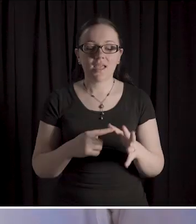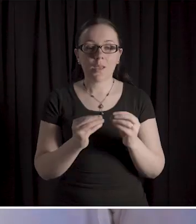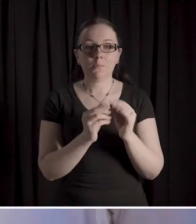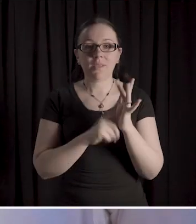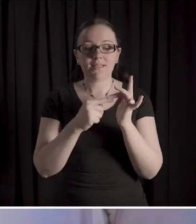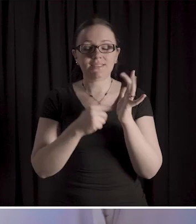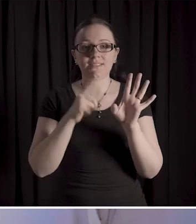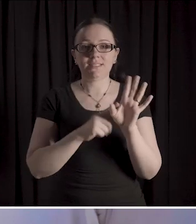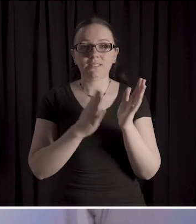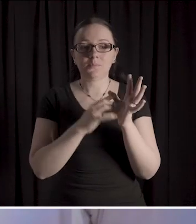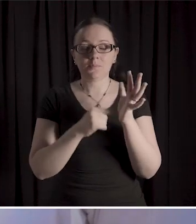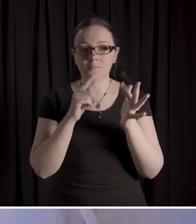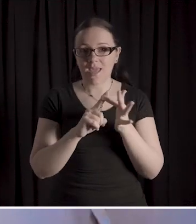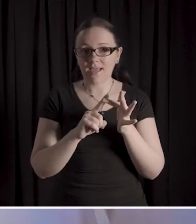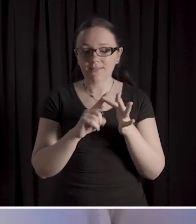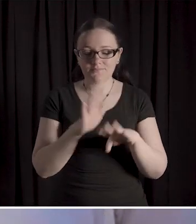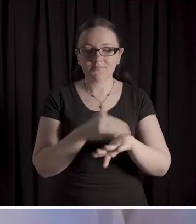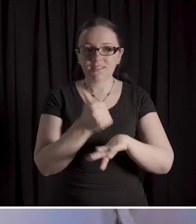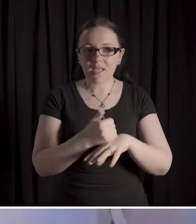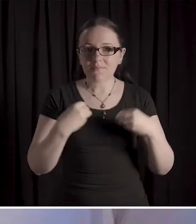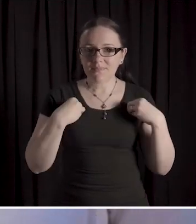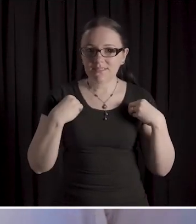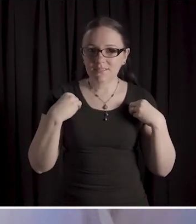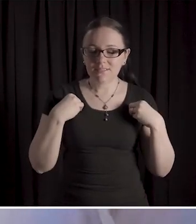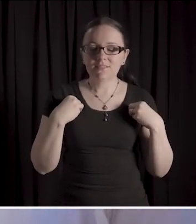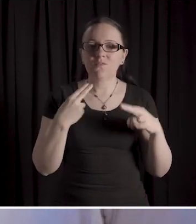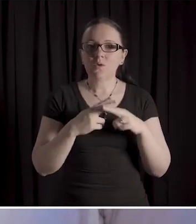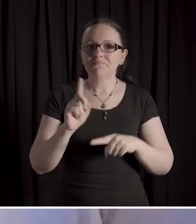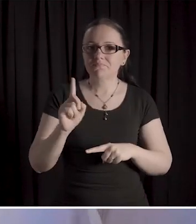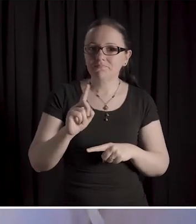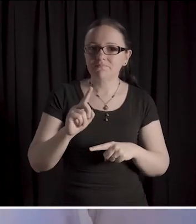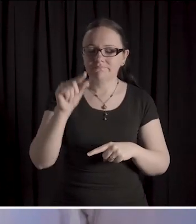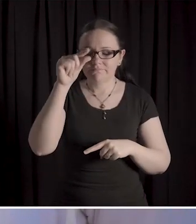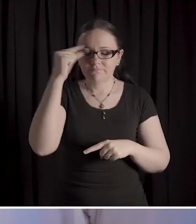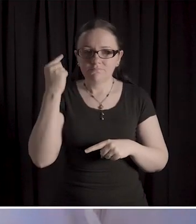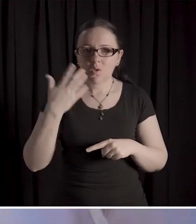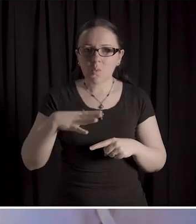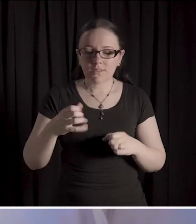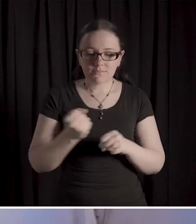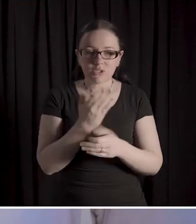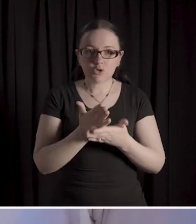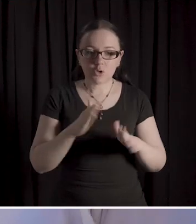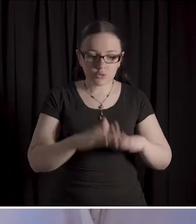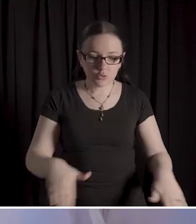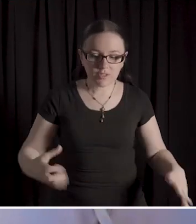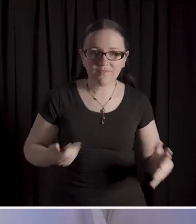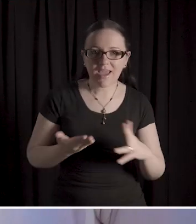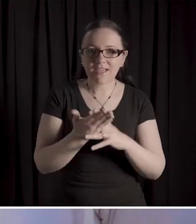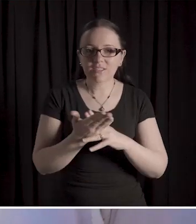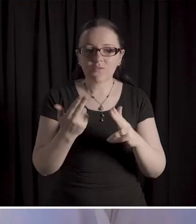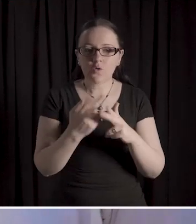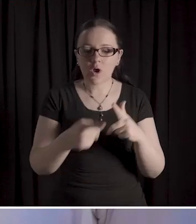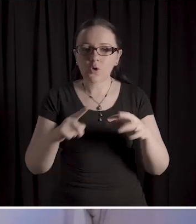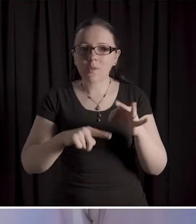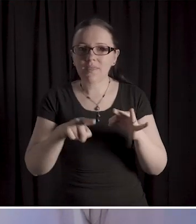Ability Mate is a for-purpose technology startup, and our mission is to help kids get access to the equipment